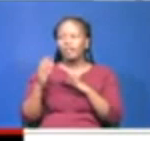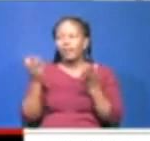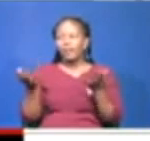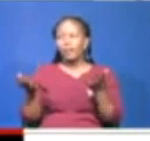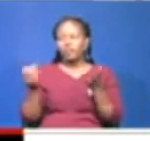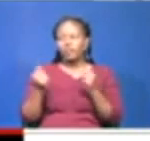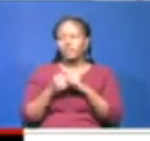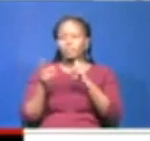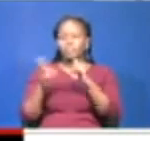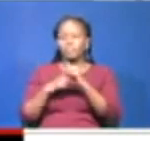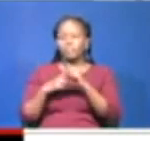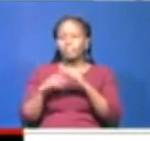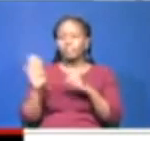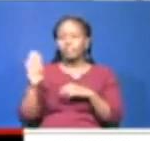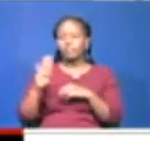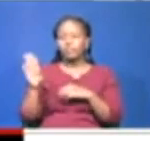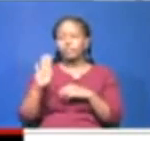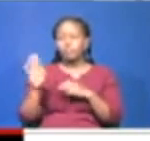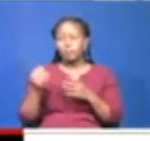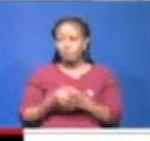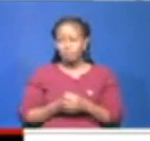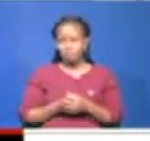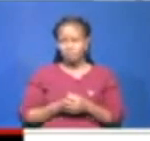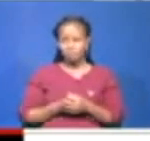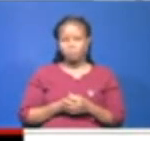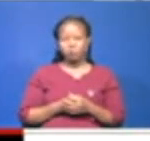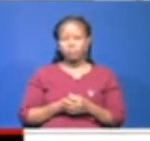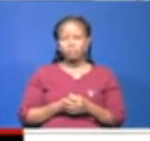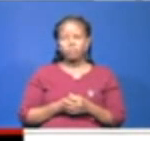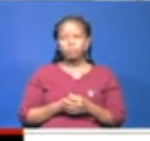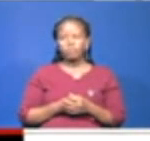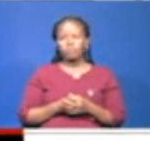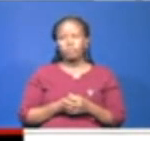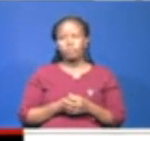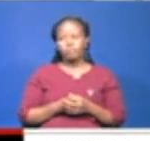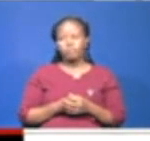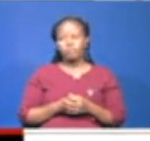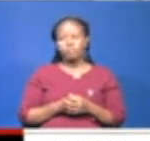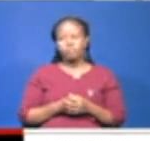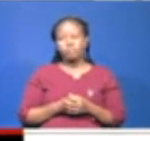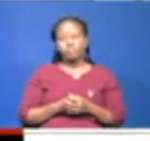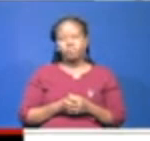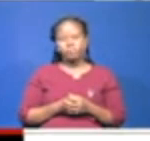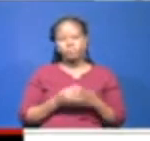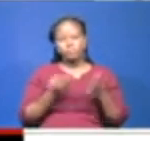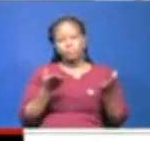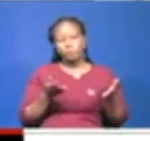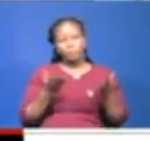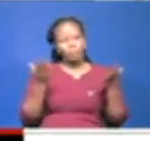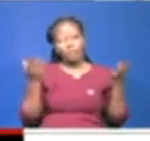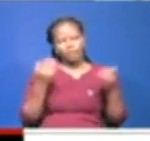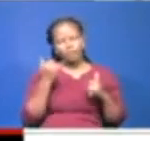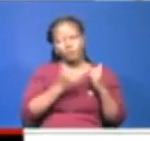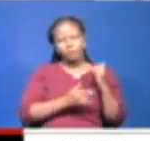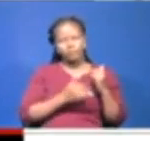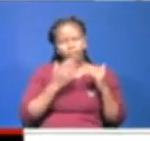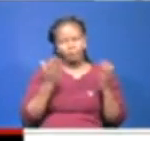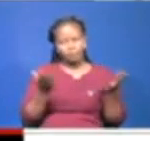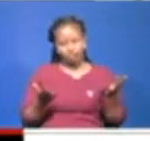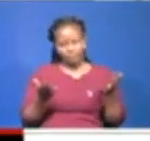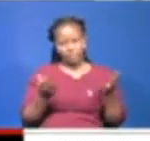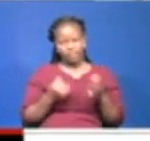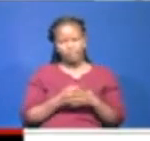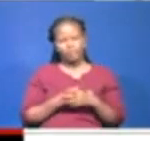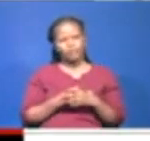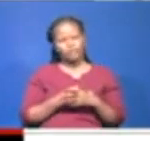117 billion shillings. Yes, I yes, mean million. Million yes, yeah? Yes. Fantastic. And yes. And so finally, as I let you go, where